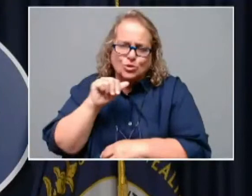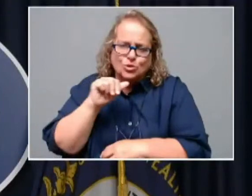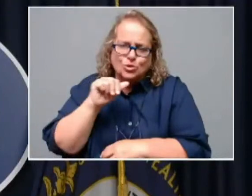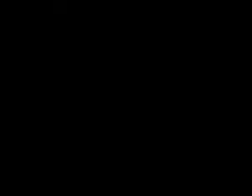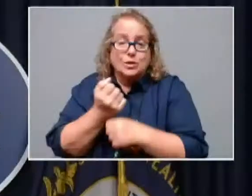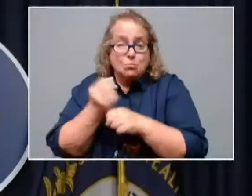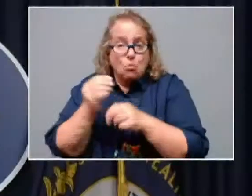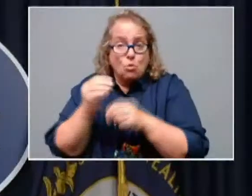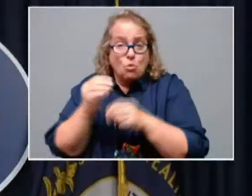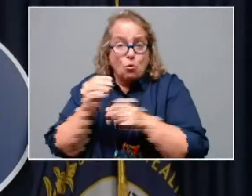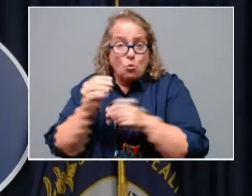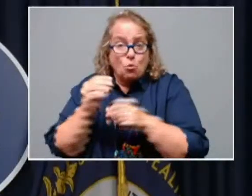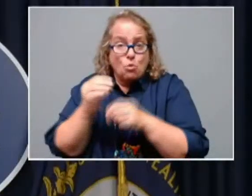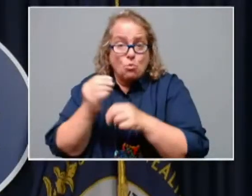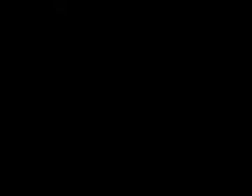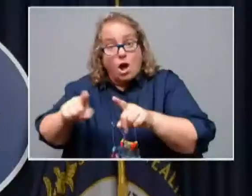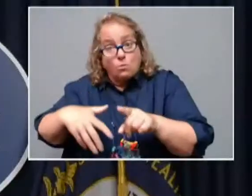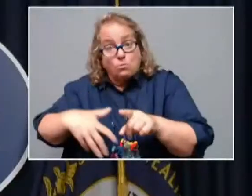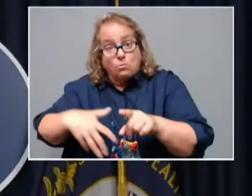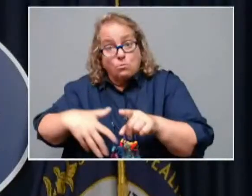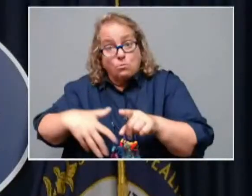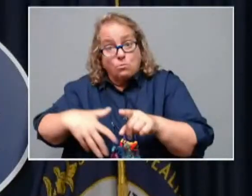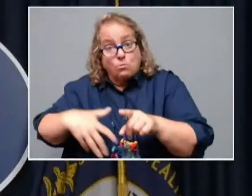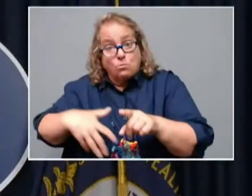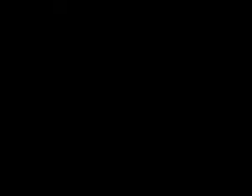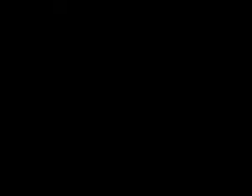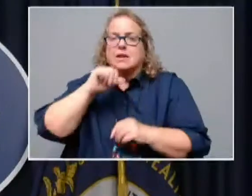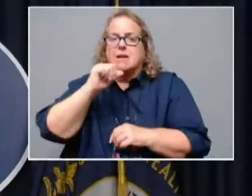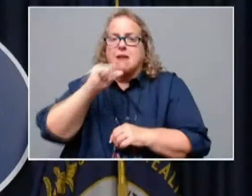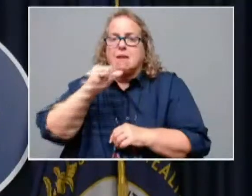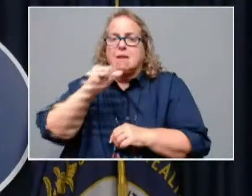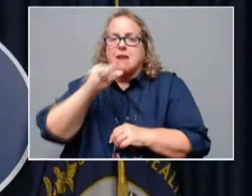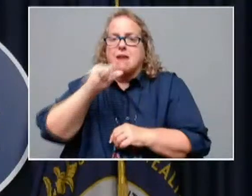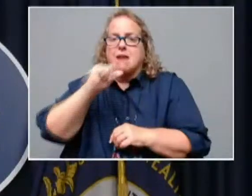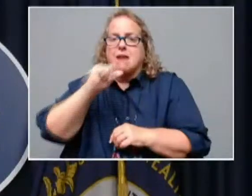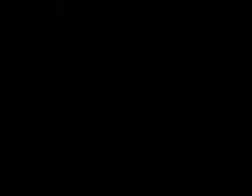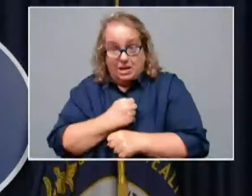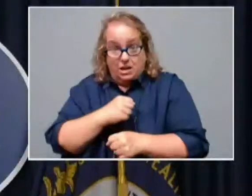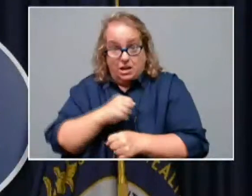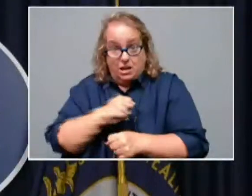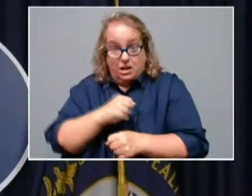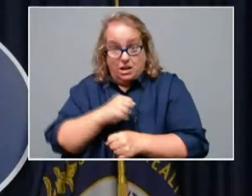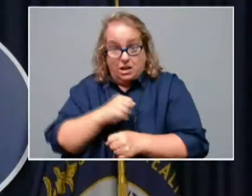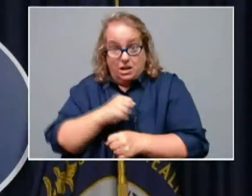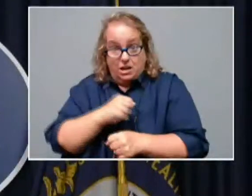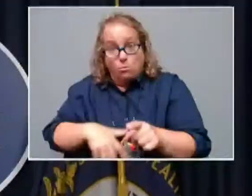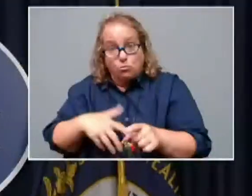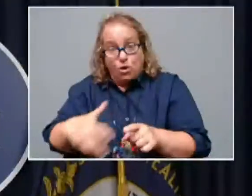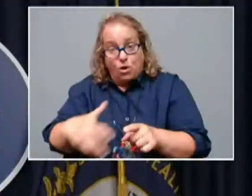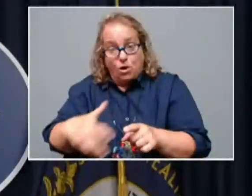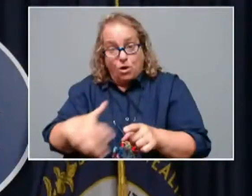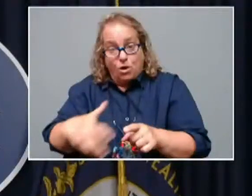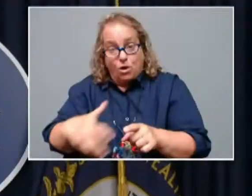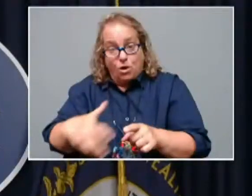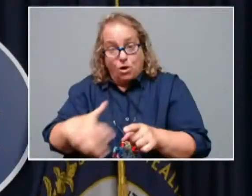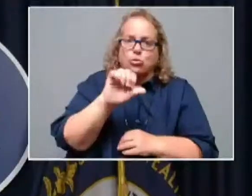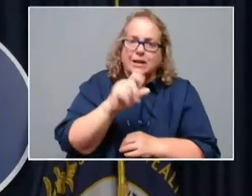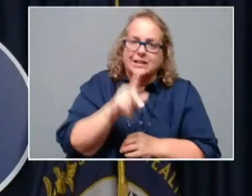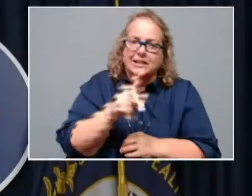while pregnant than not to, because if you get COVID while pregnant, you're at much greater risk than someone who is not.